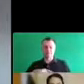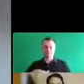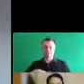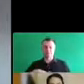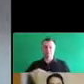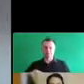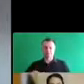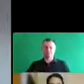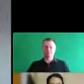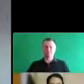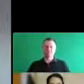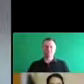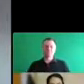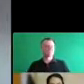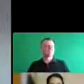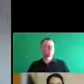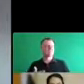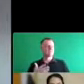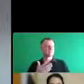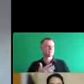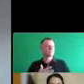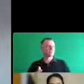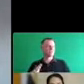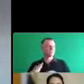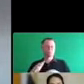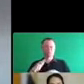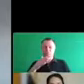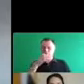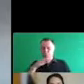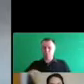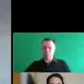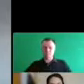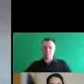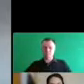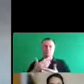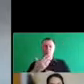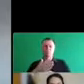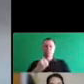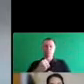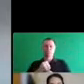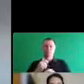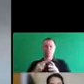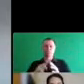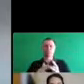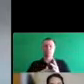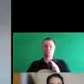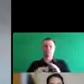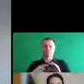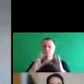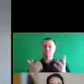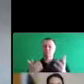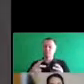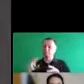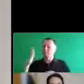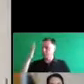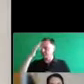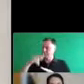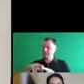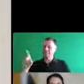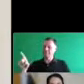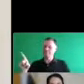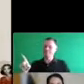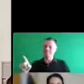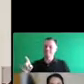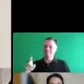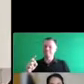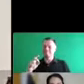new generation coming into this world, and then kind of also looking at my parents who are, you know,